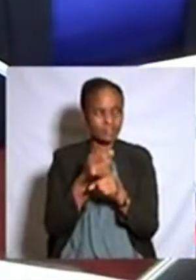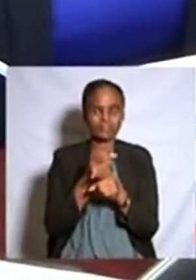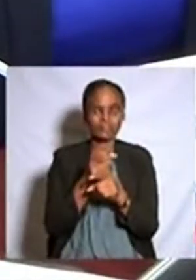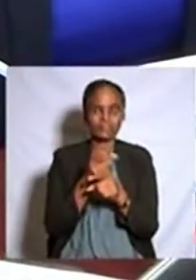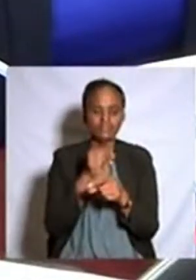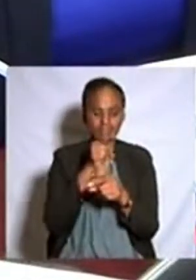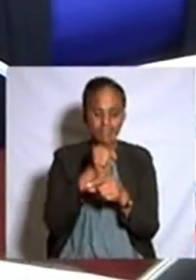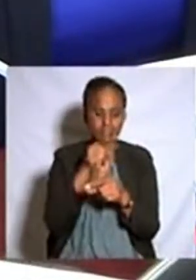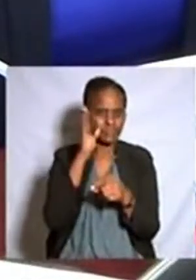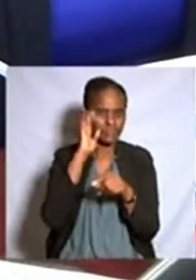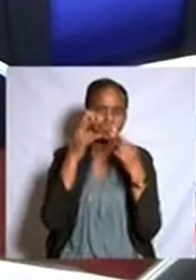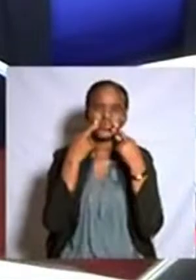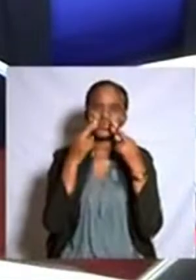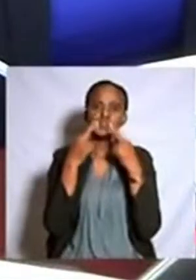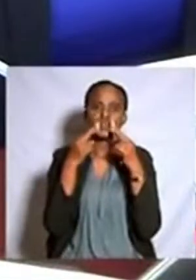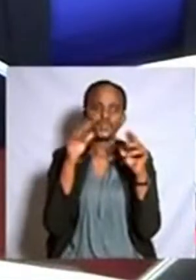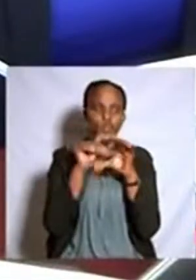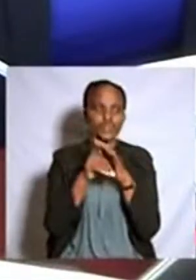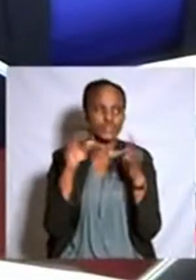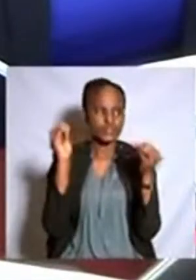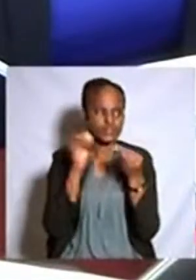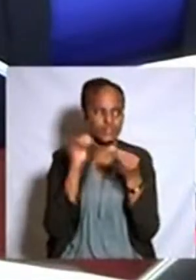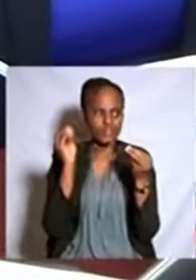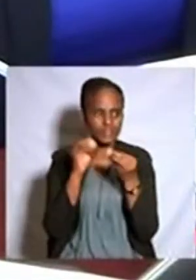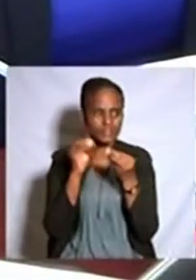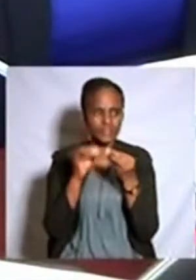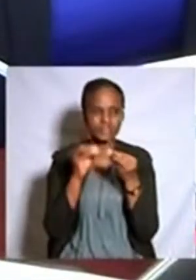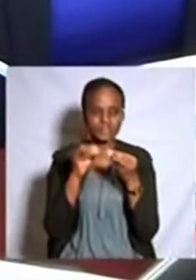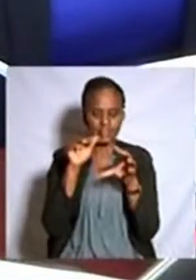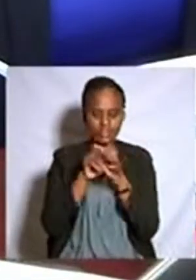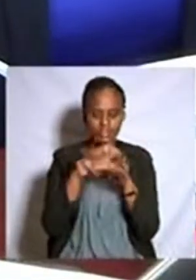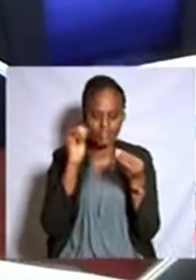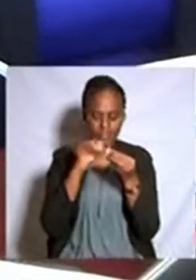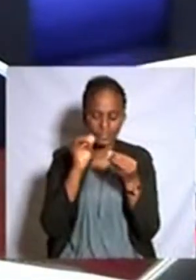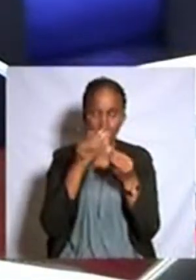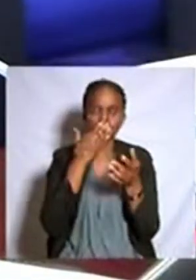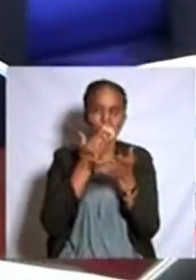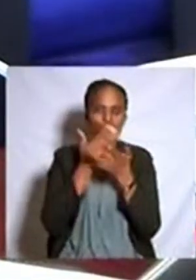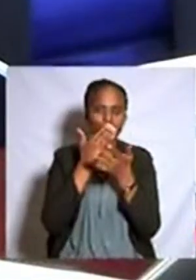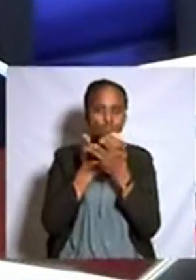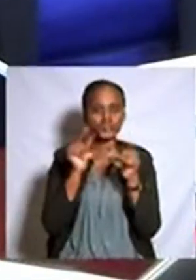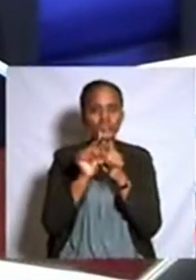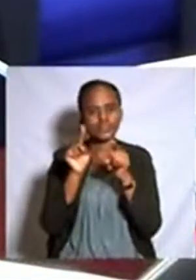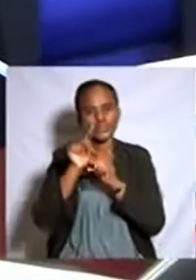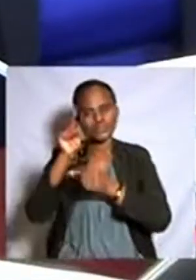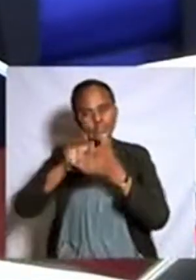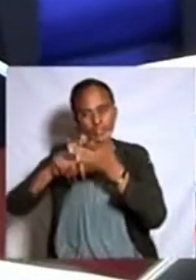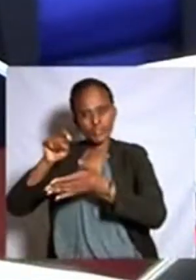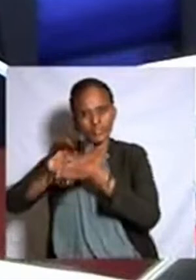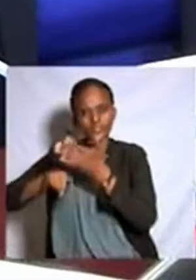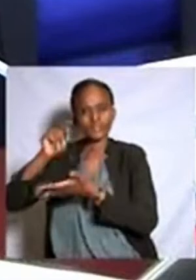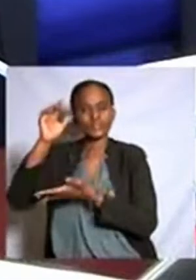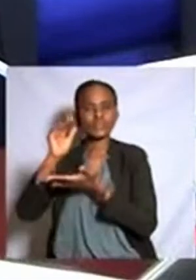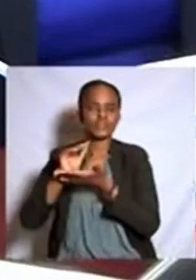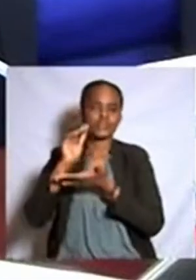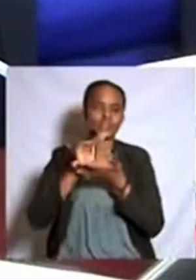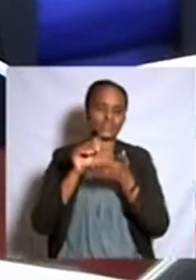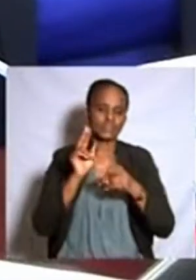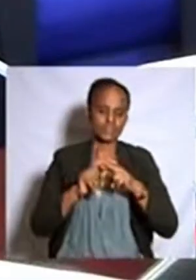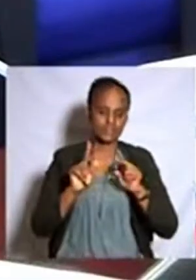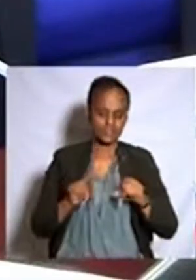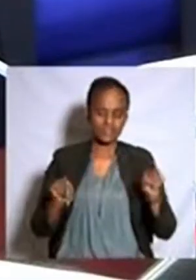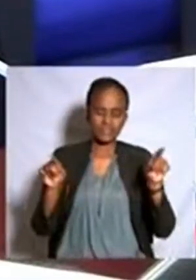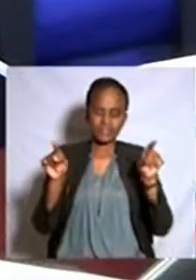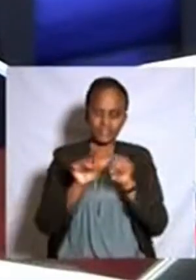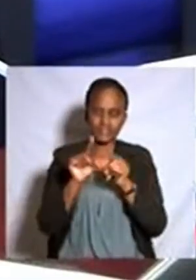digitization will result in more efficient operation and cost reduction. Chair, on the same